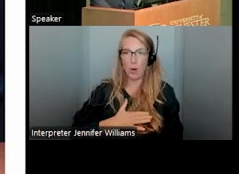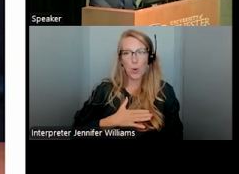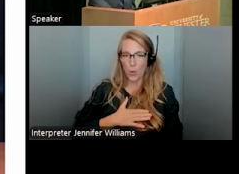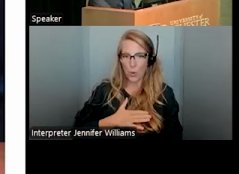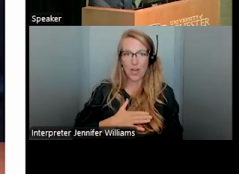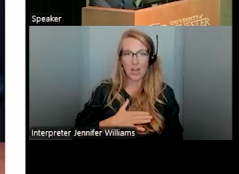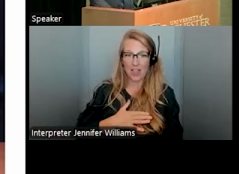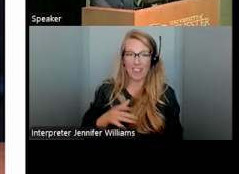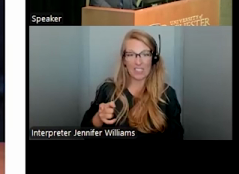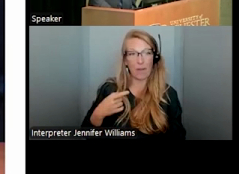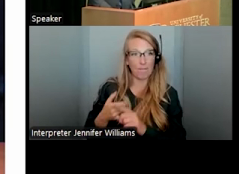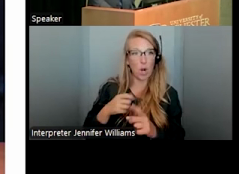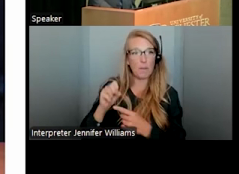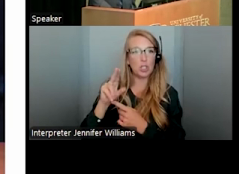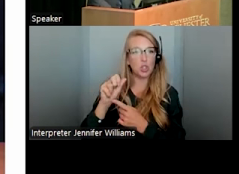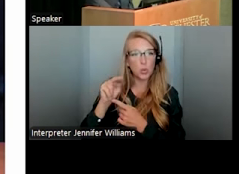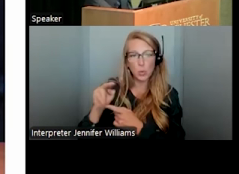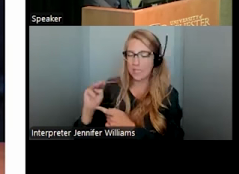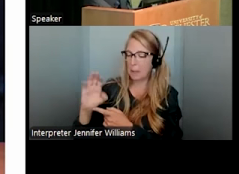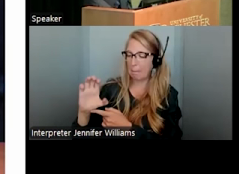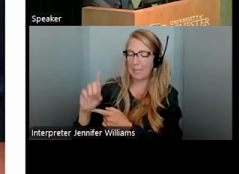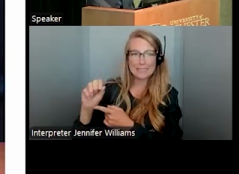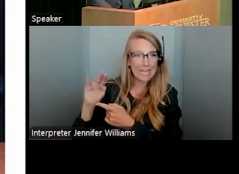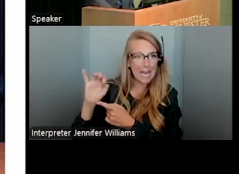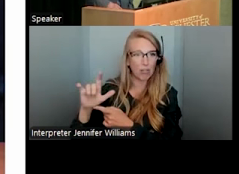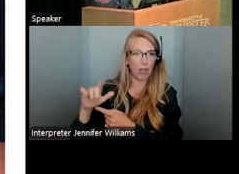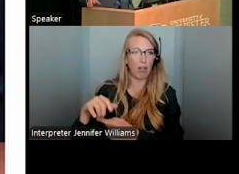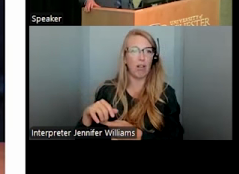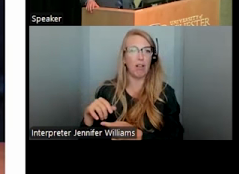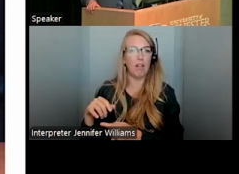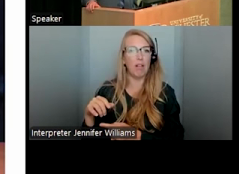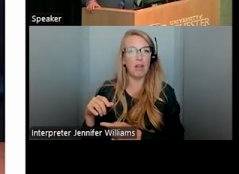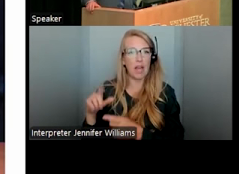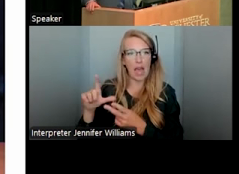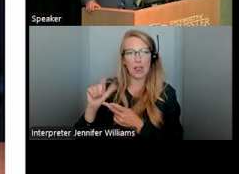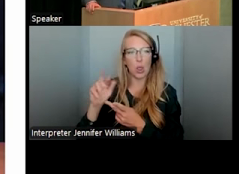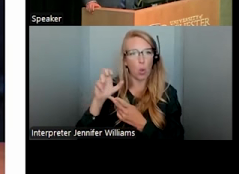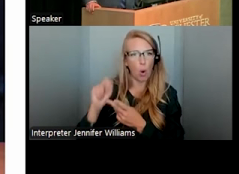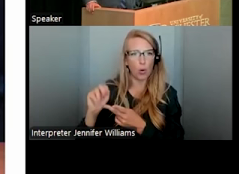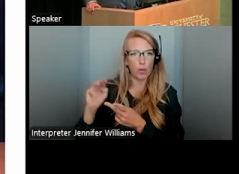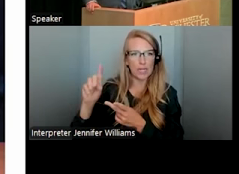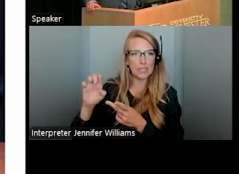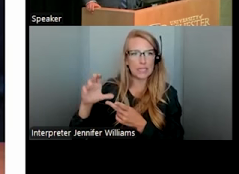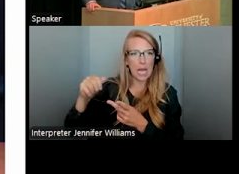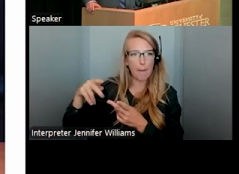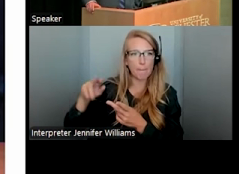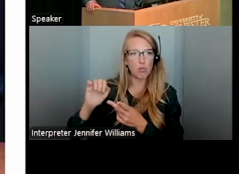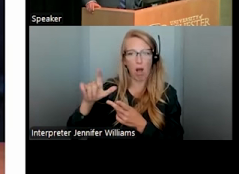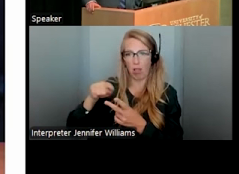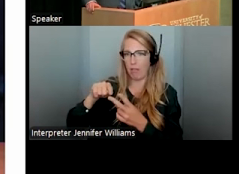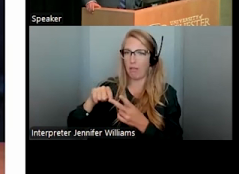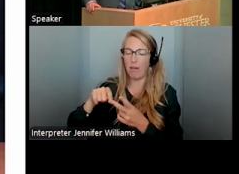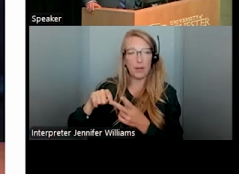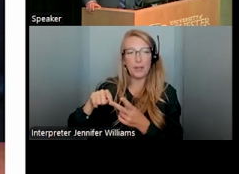Susan McDaniel and Lauren DiCaprio, who supported from the residency coaching side, and is now, you